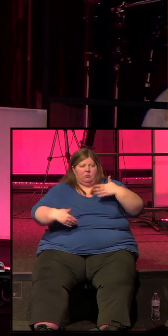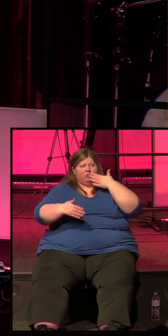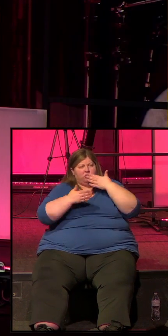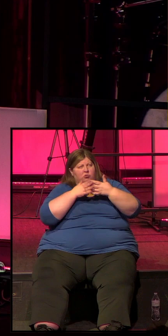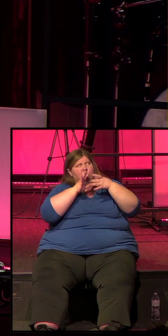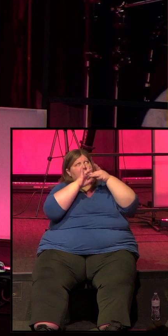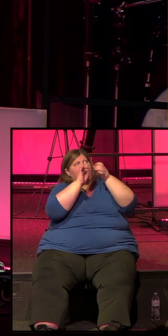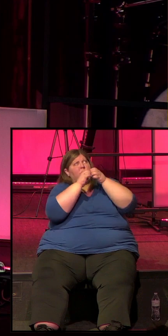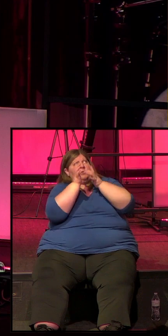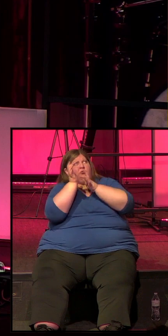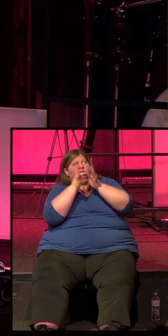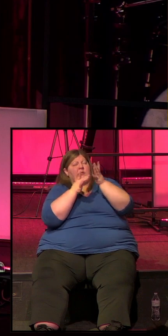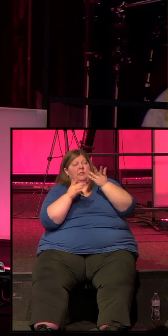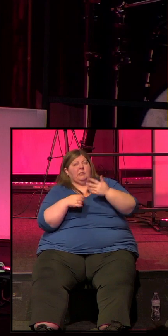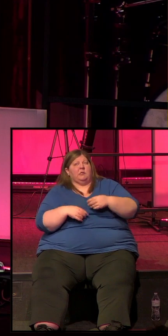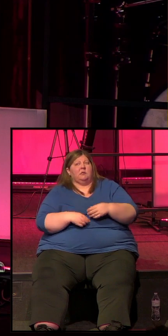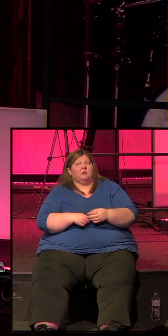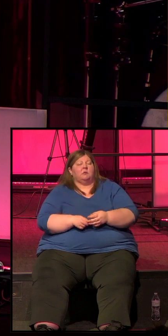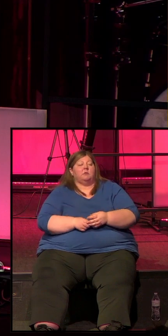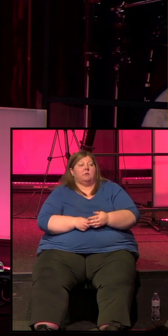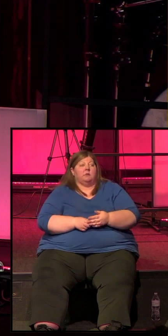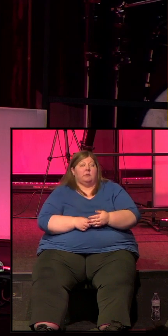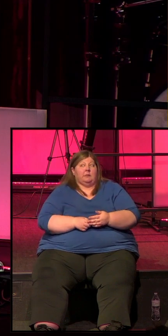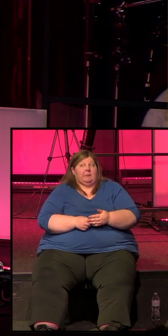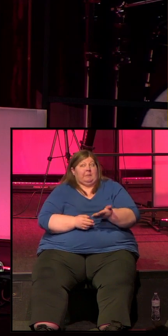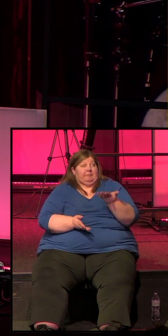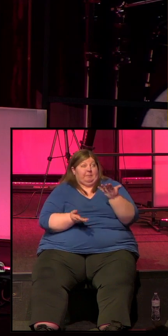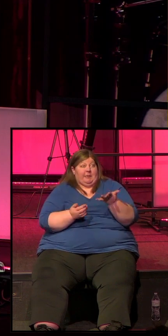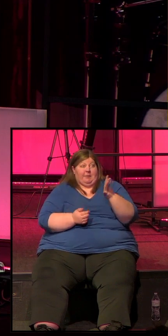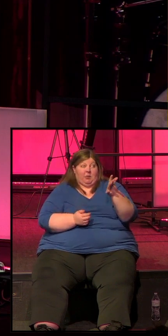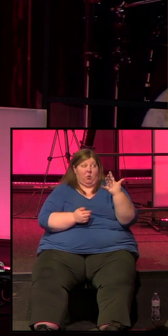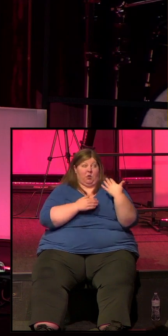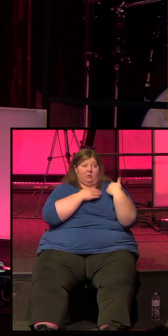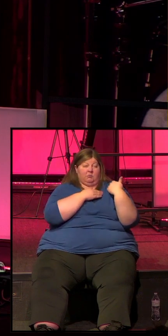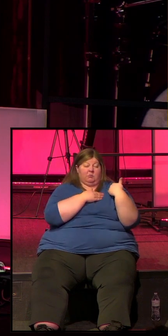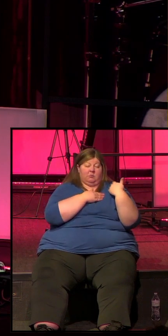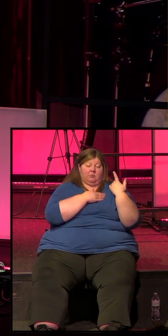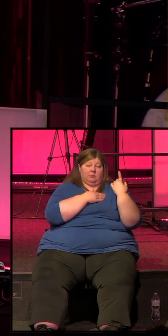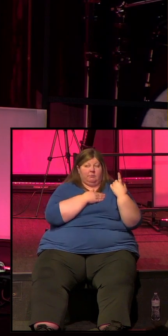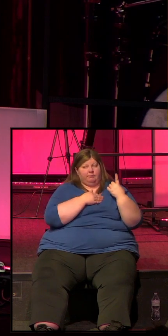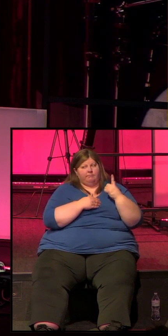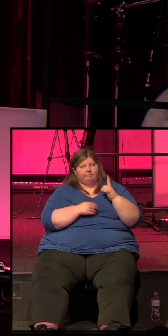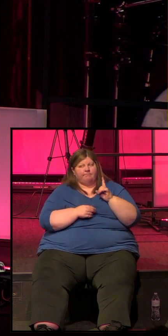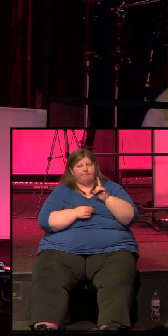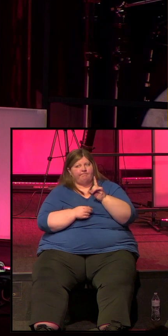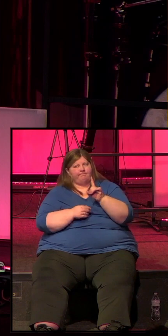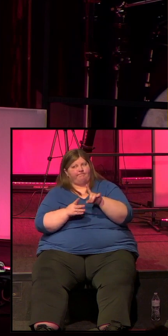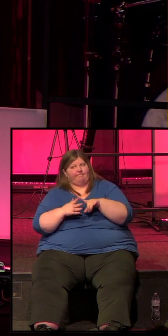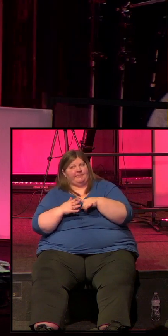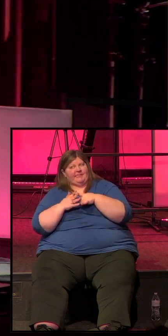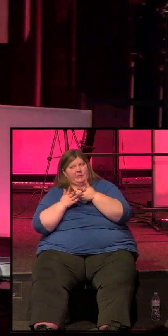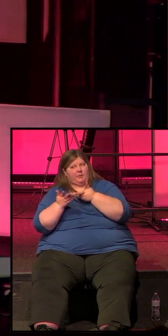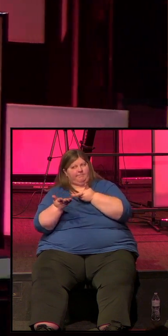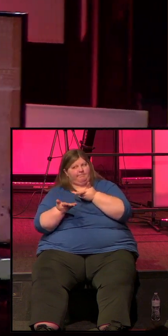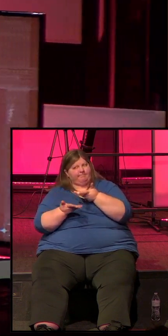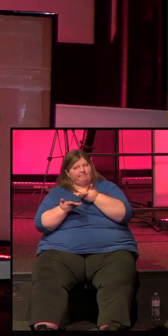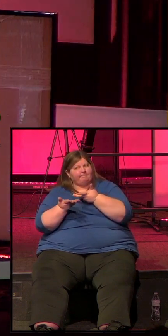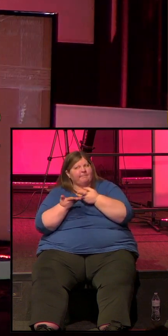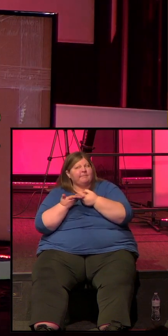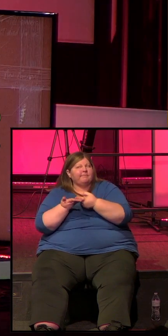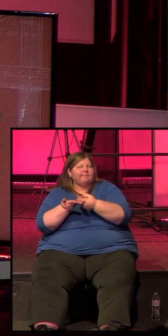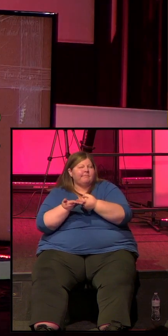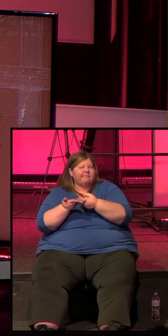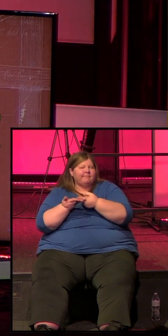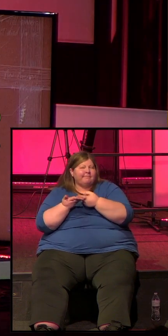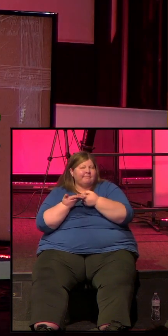relationship with Jesus? Maybe it's your time to step up, to take a risk, to start a conversation, to open it up and say, can I